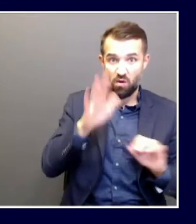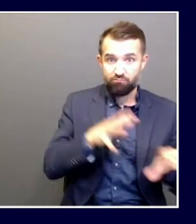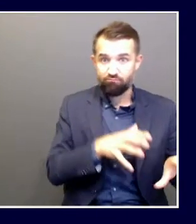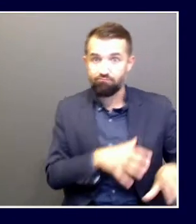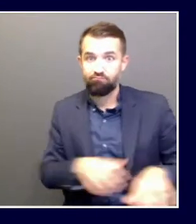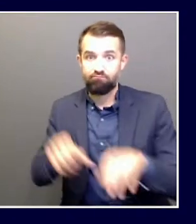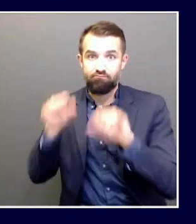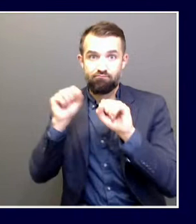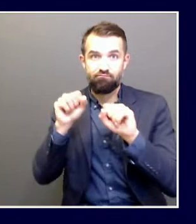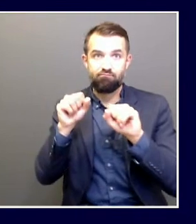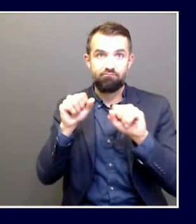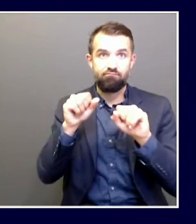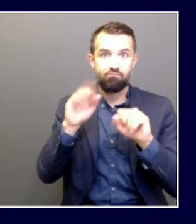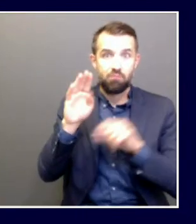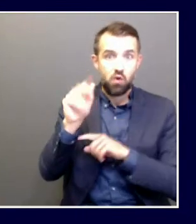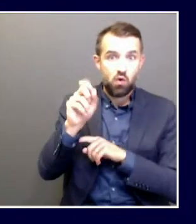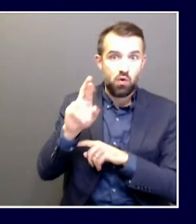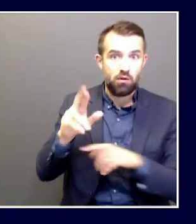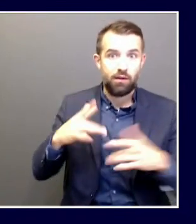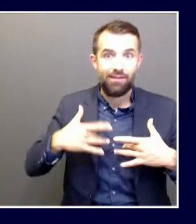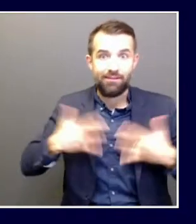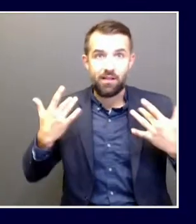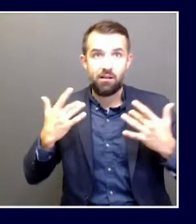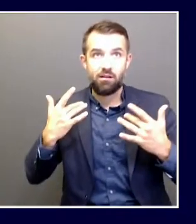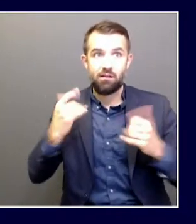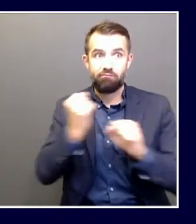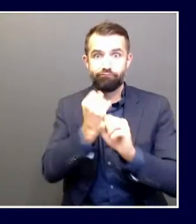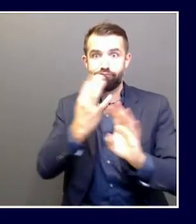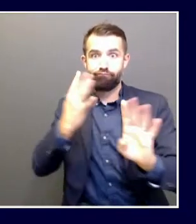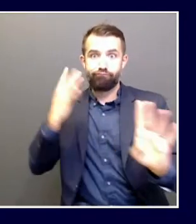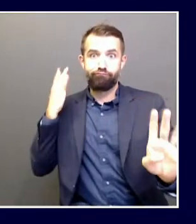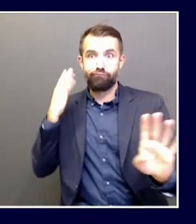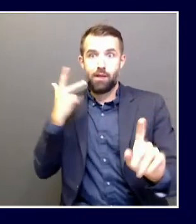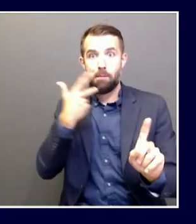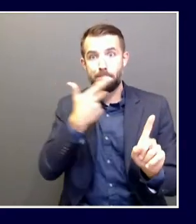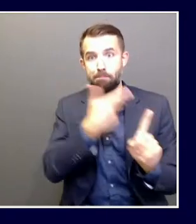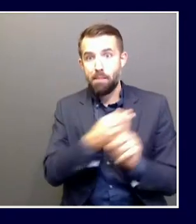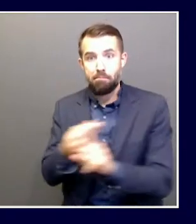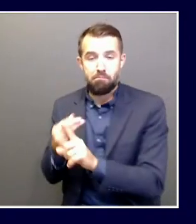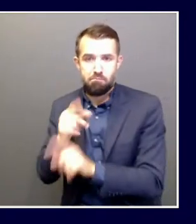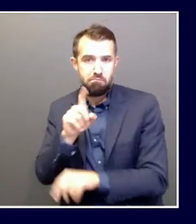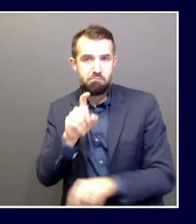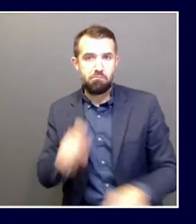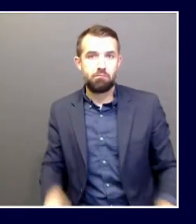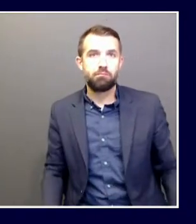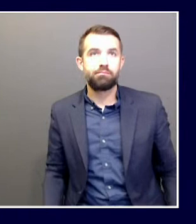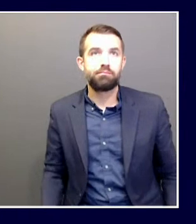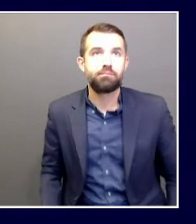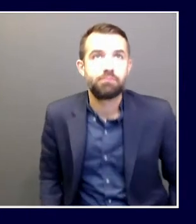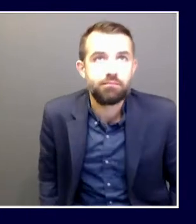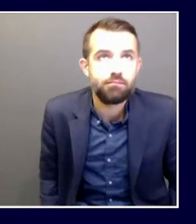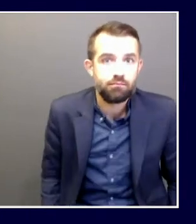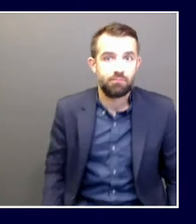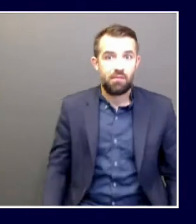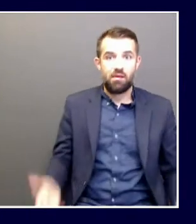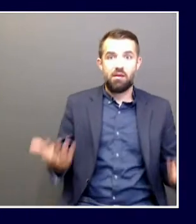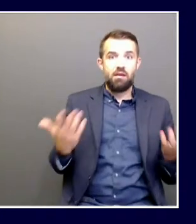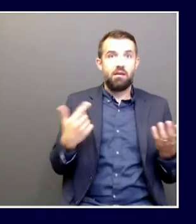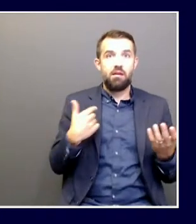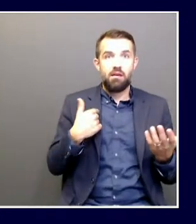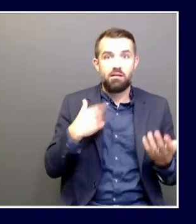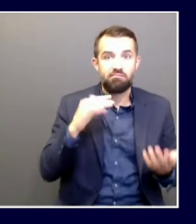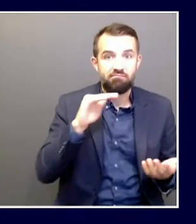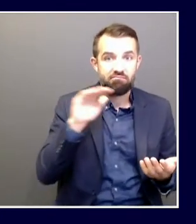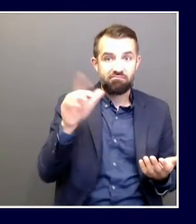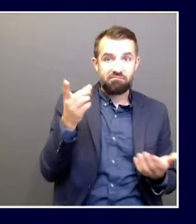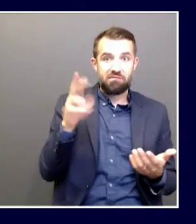that scale, correct? Yep, I'm going to begin and then turn it over to Dr. Shah, because I think we probably should make a word